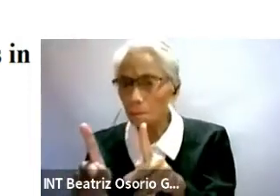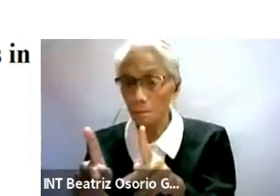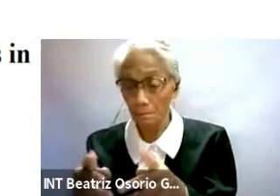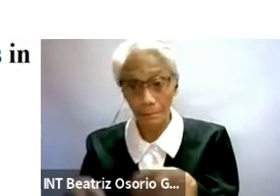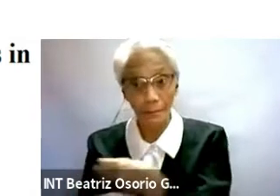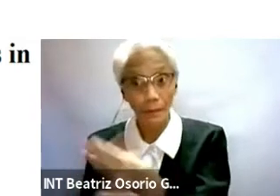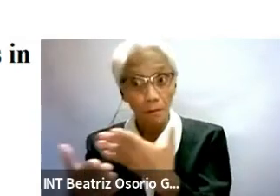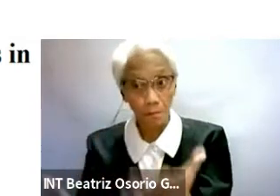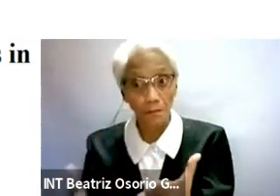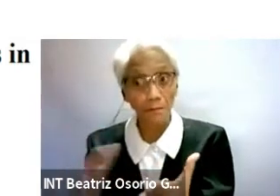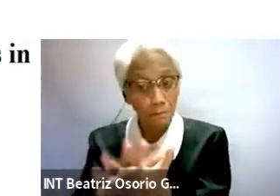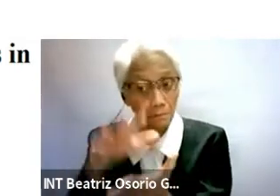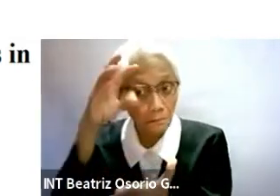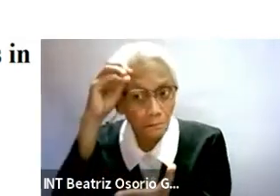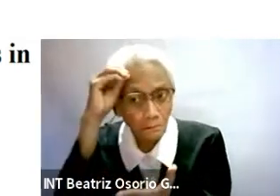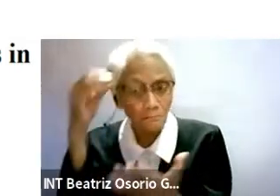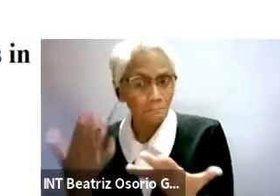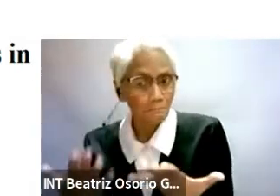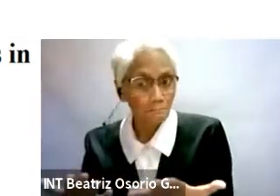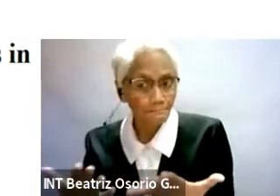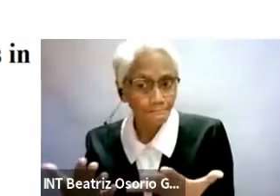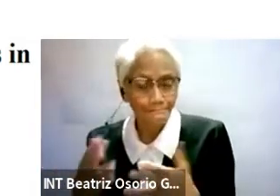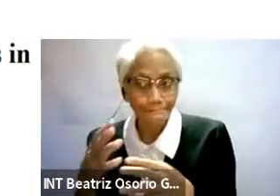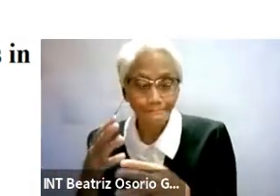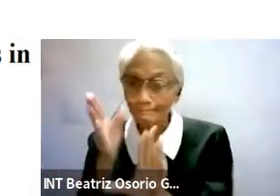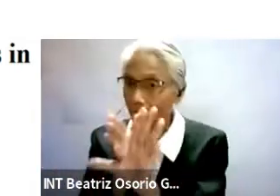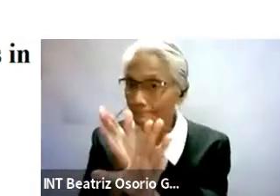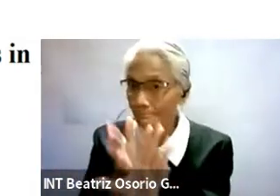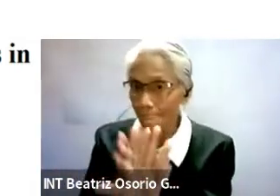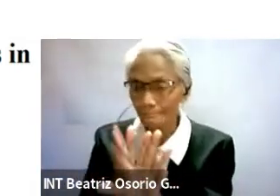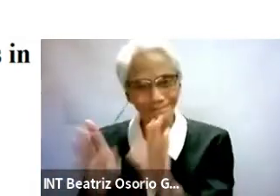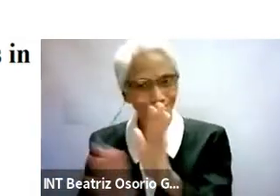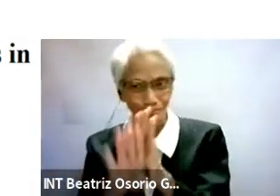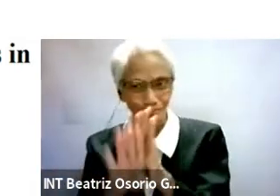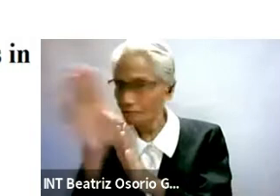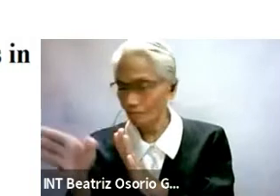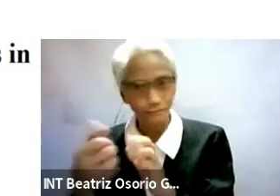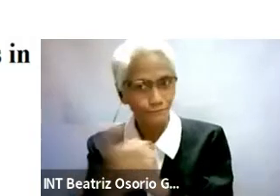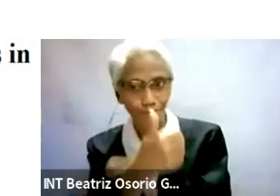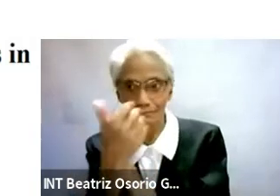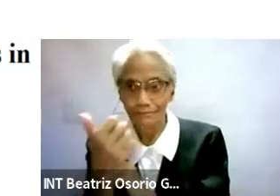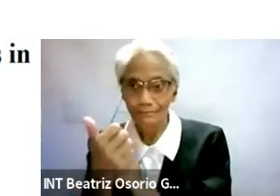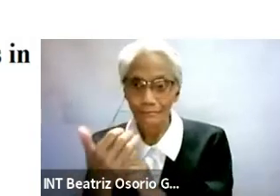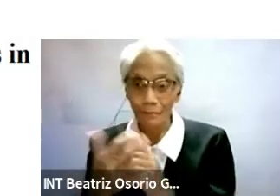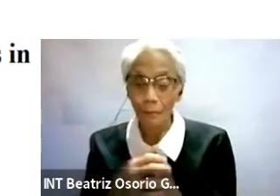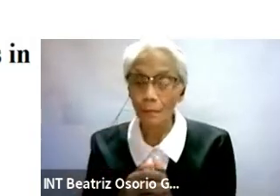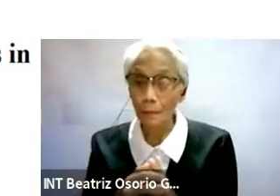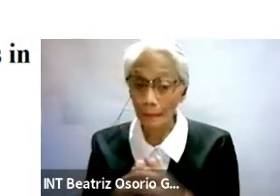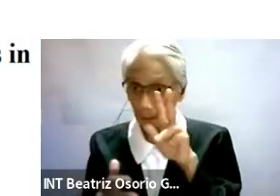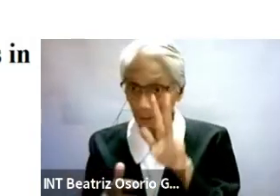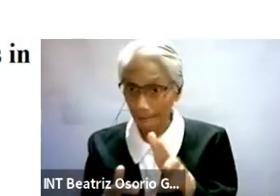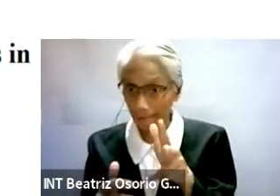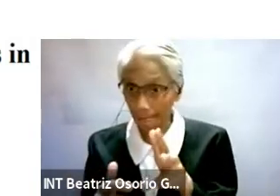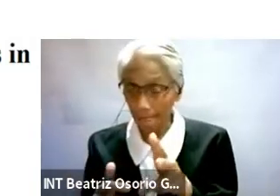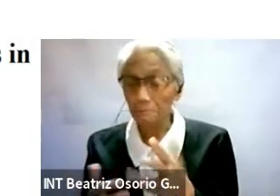learning, health, leisure, psychological development, and so on. The third and final takeaway